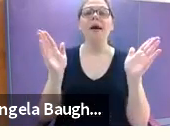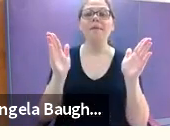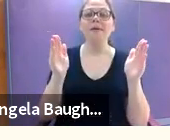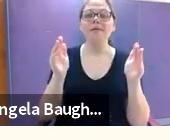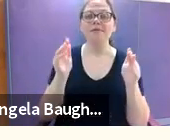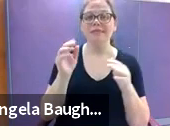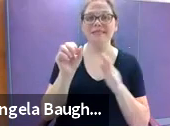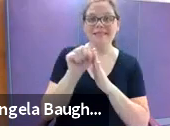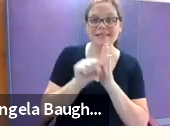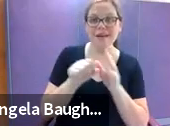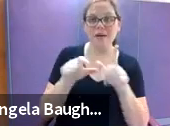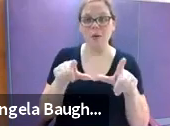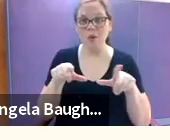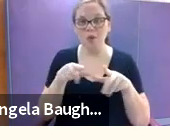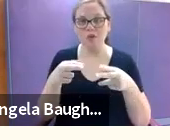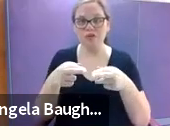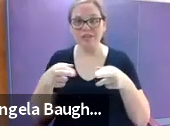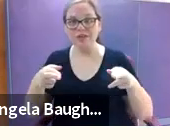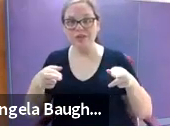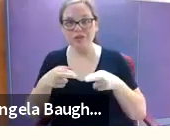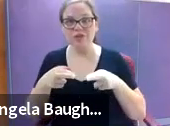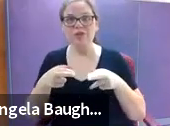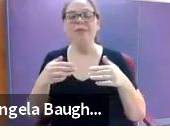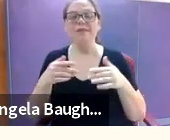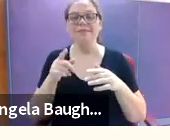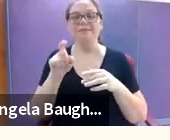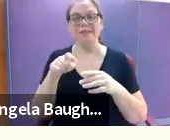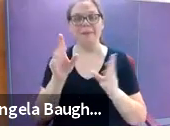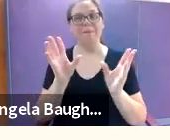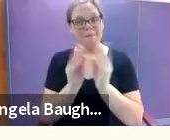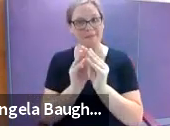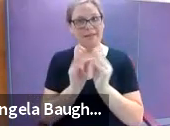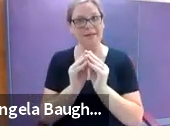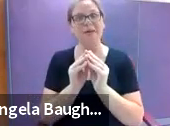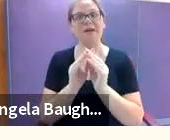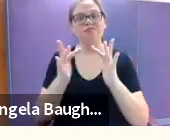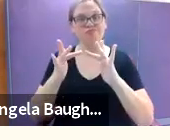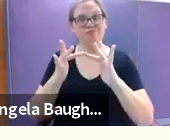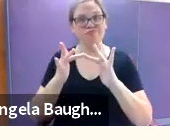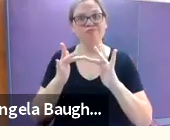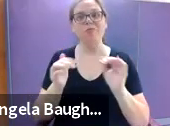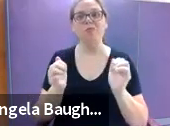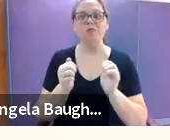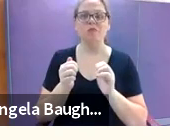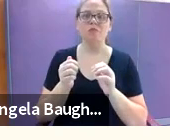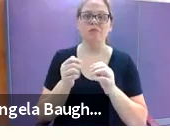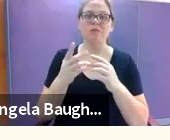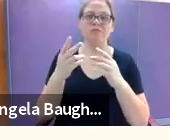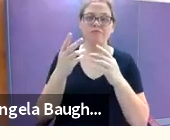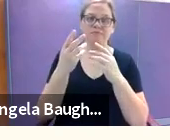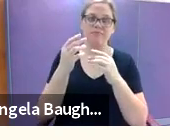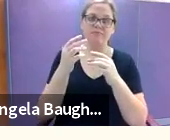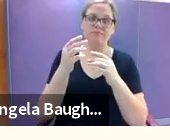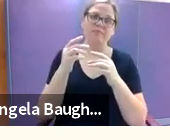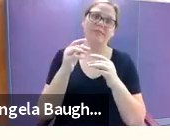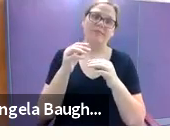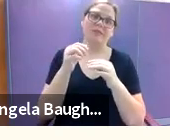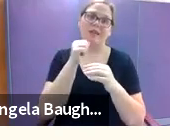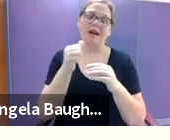state, local, regional, or regulatory body may meet by electronic communication means without a quorum of the public body physically assembled